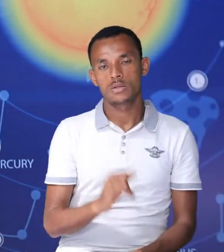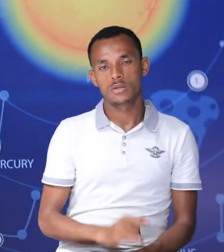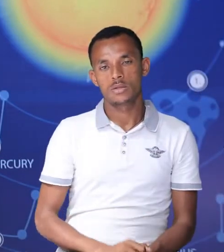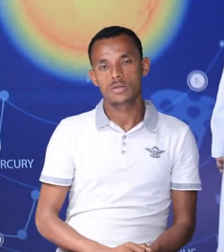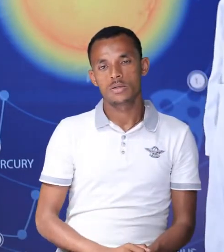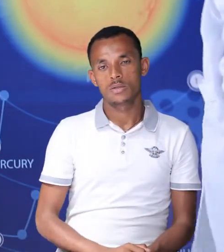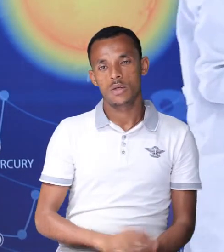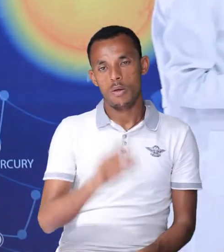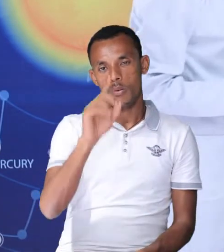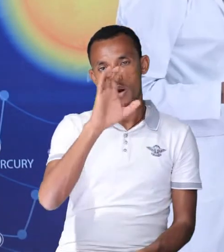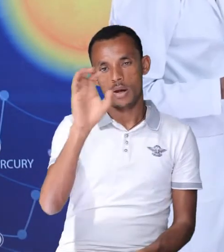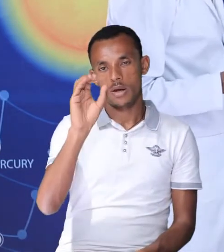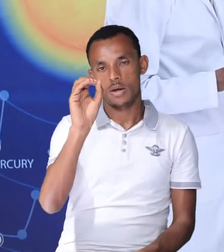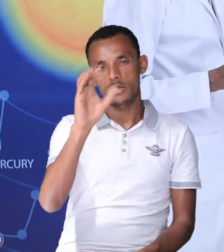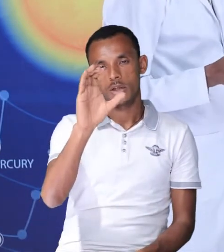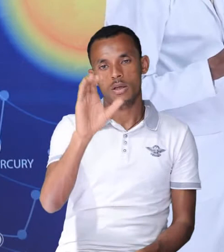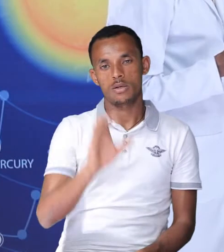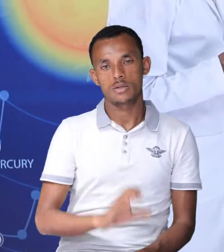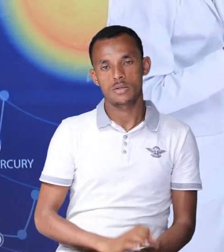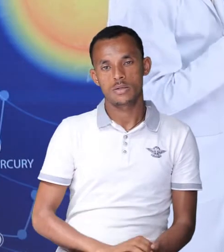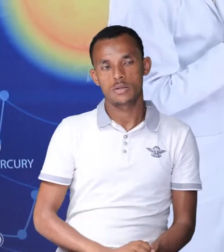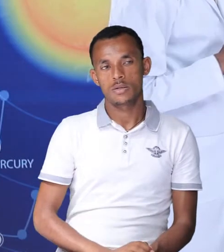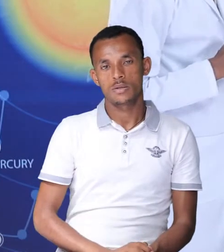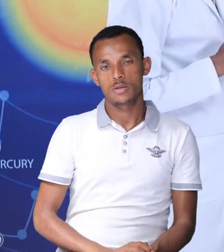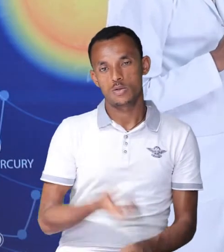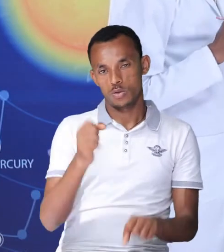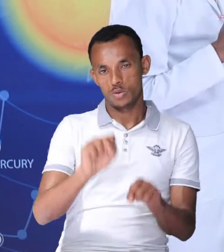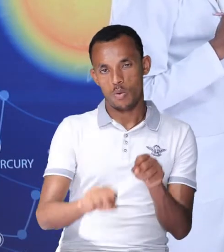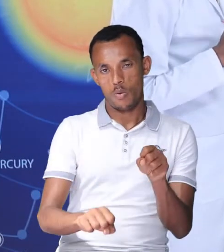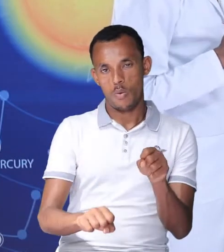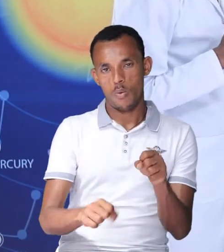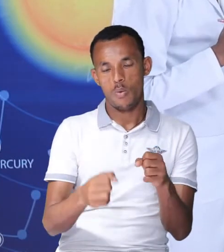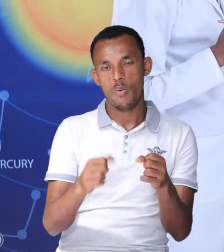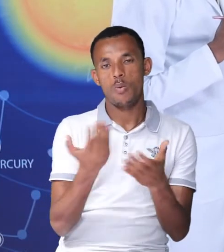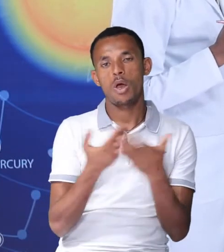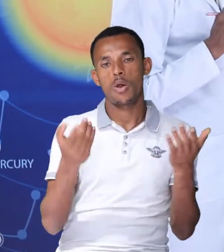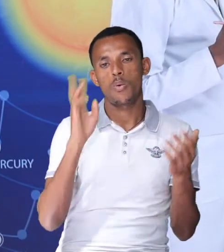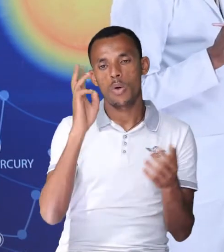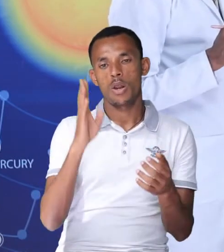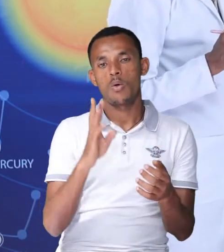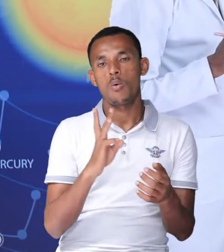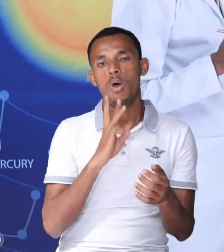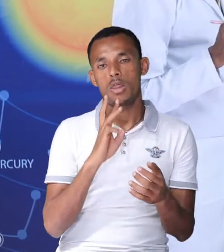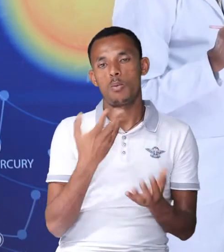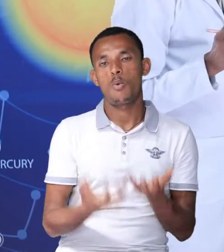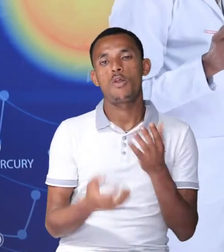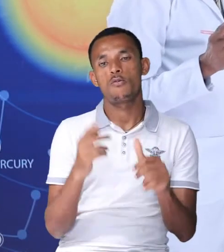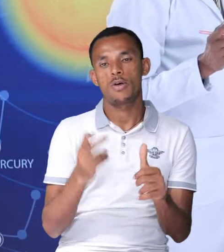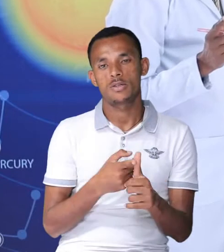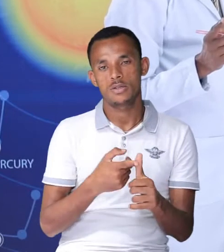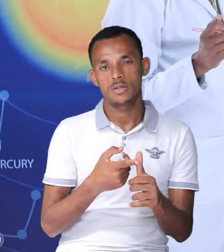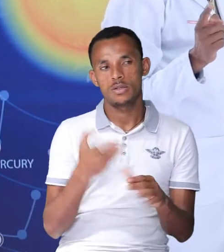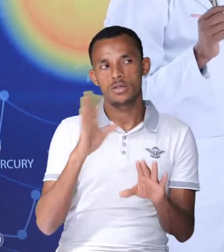then 100 degrees Celsius. So, where will water boils first? In